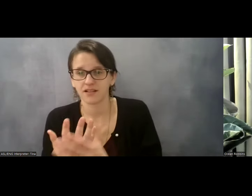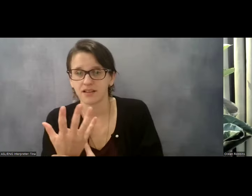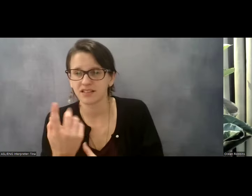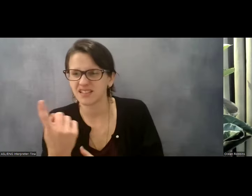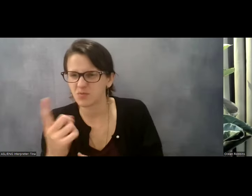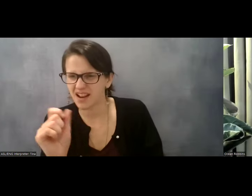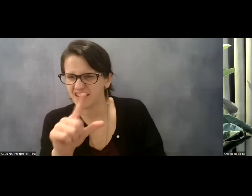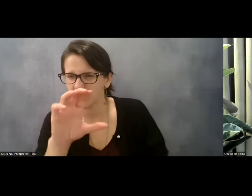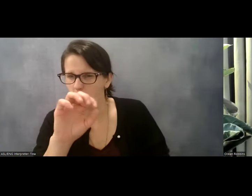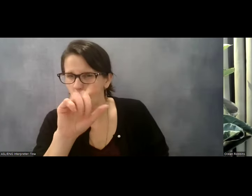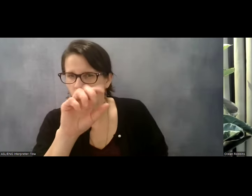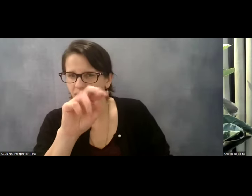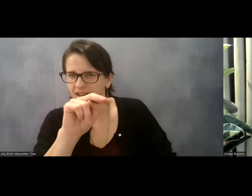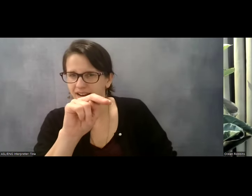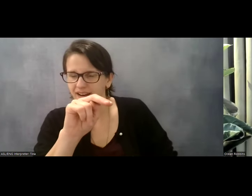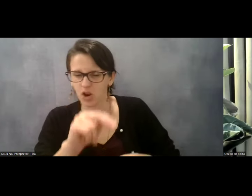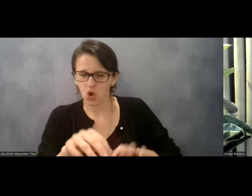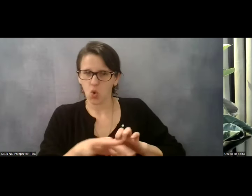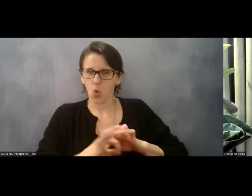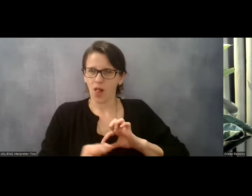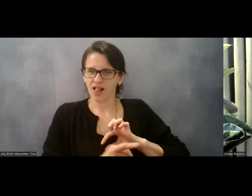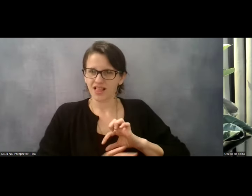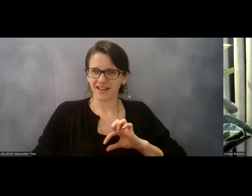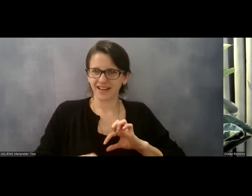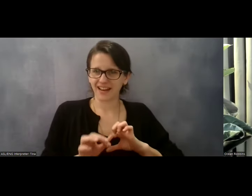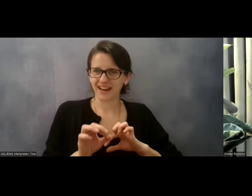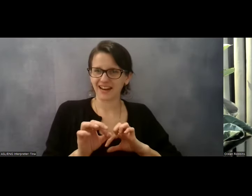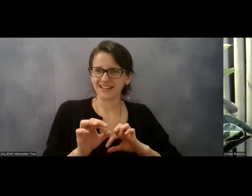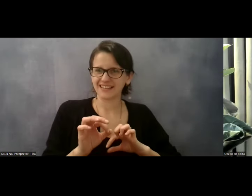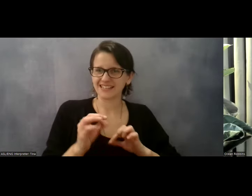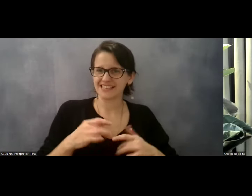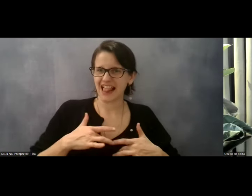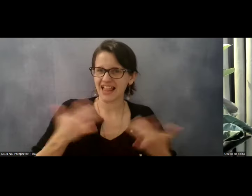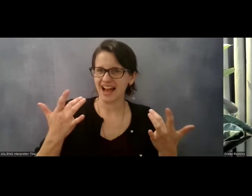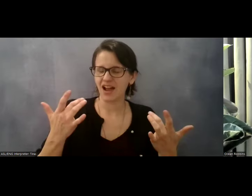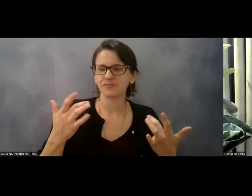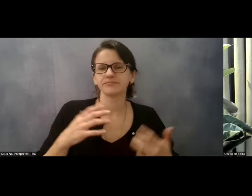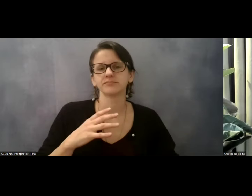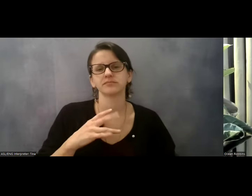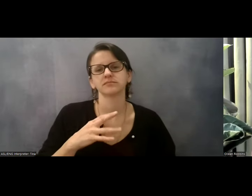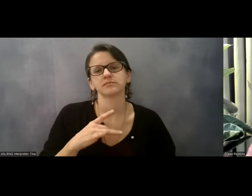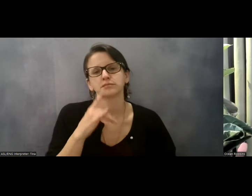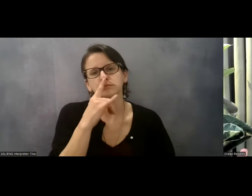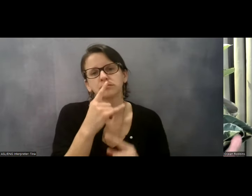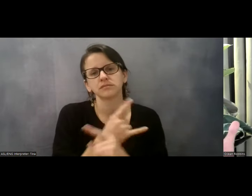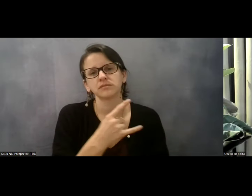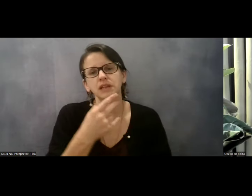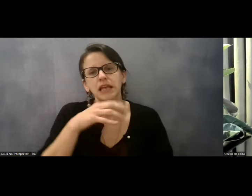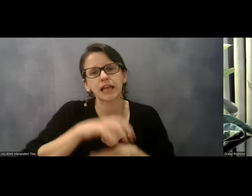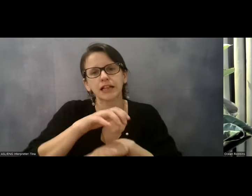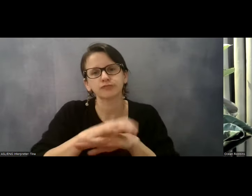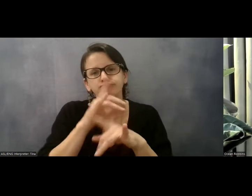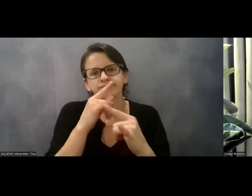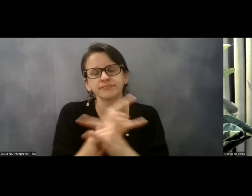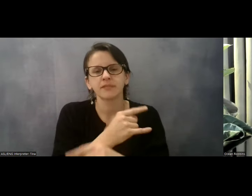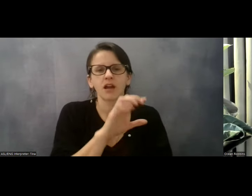culinary delight. Well, that is a good chemical, a good pun. Yes, your colon does delight when you eat